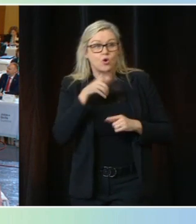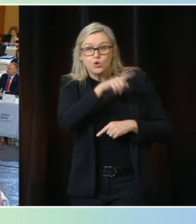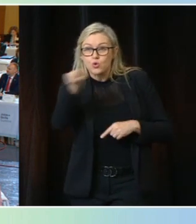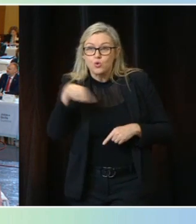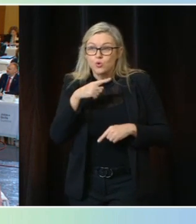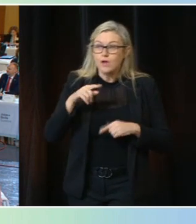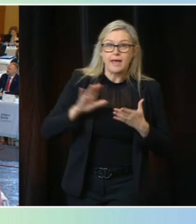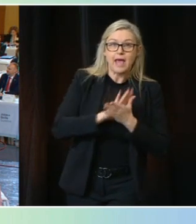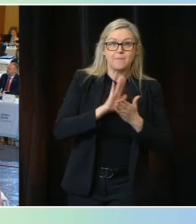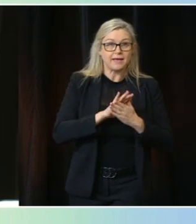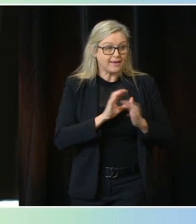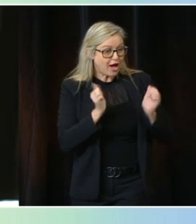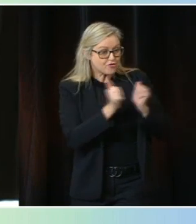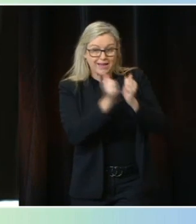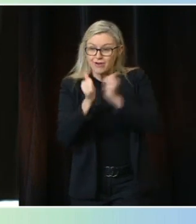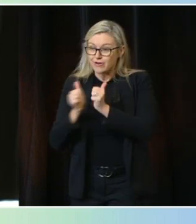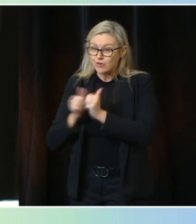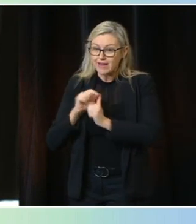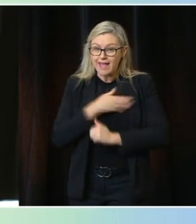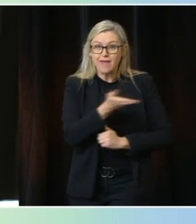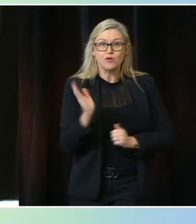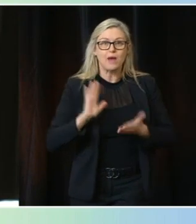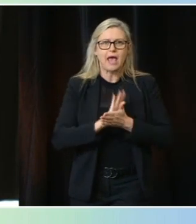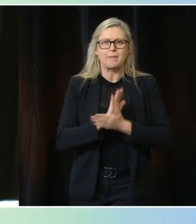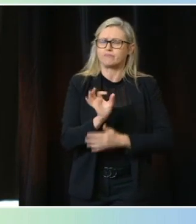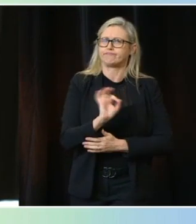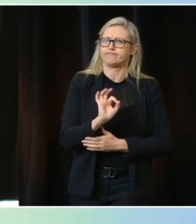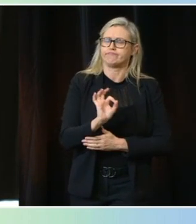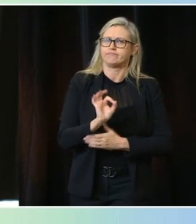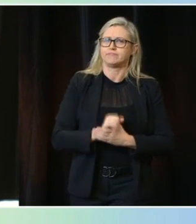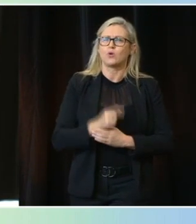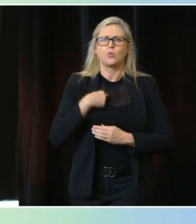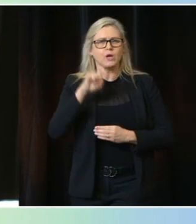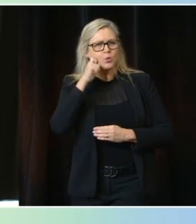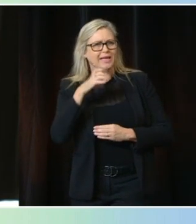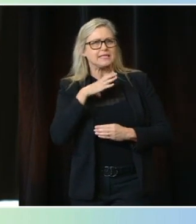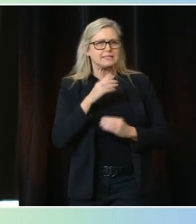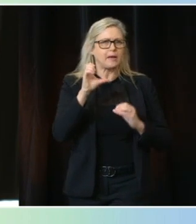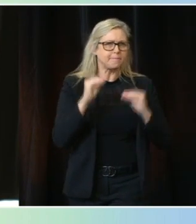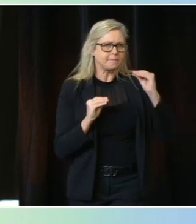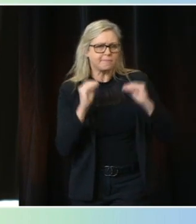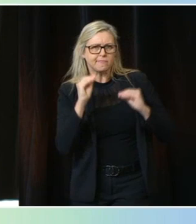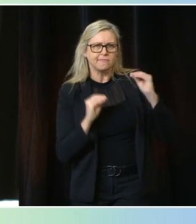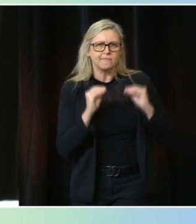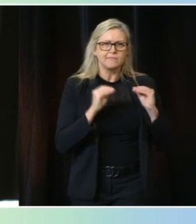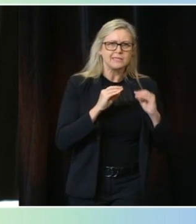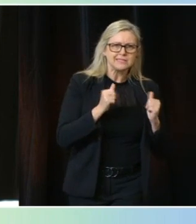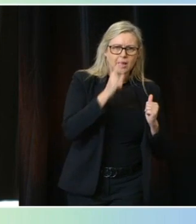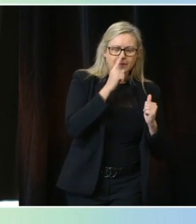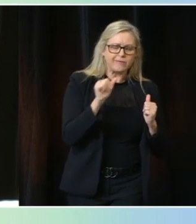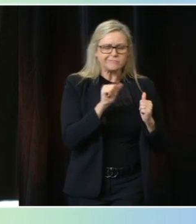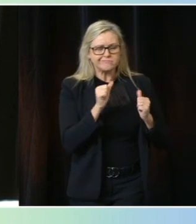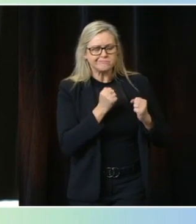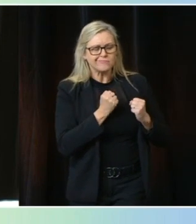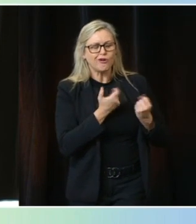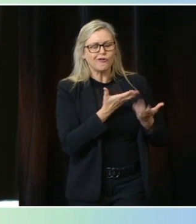with every outcome compromises will need to be negotiated sacrifices will need to be made